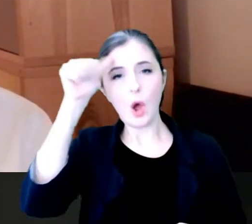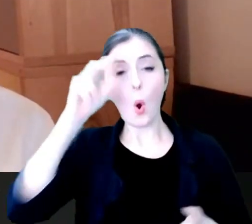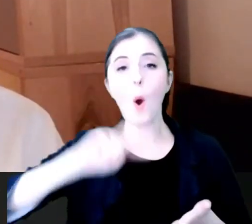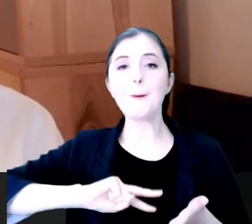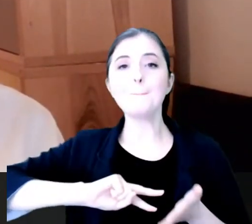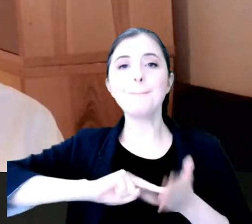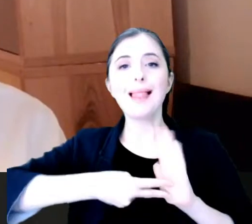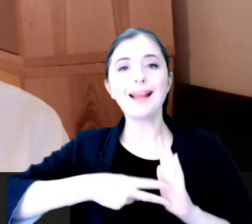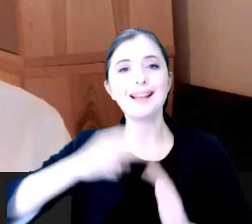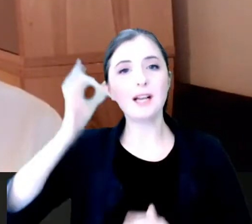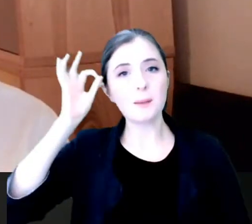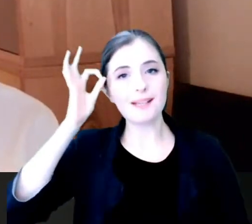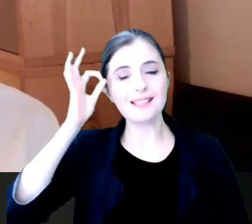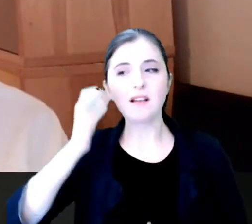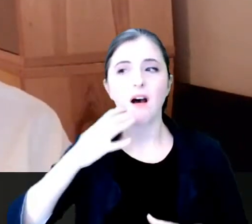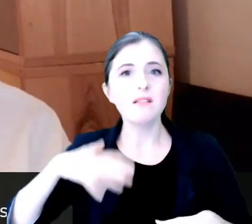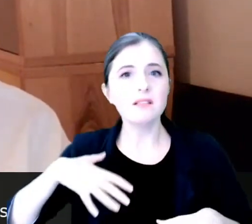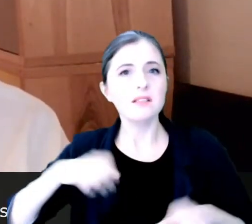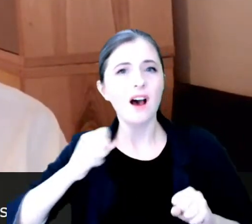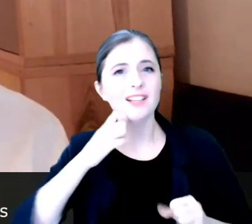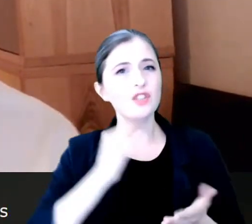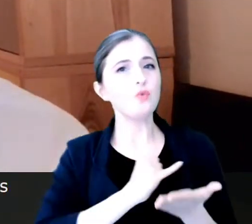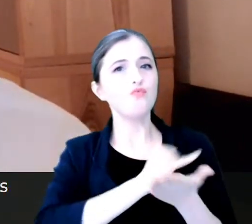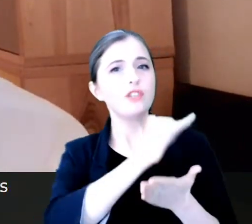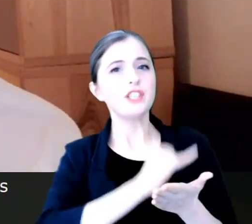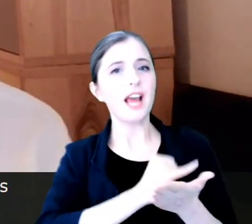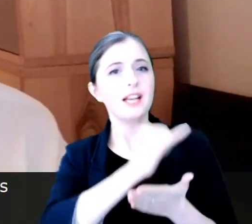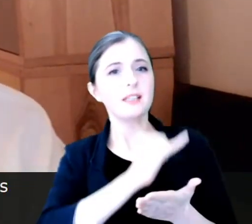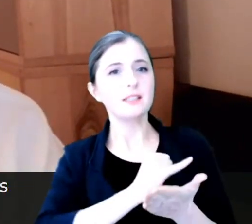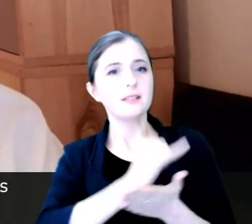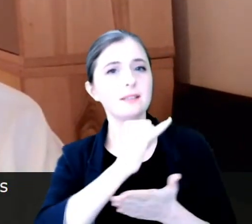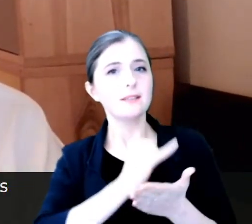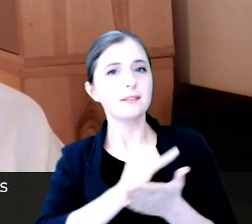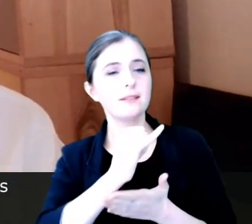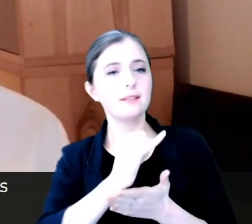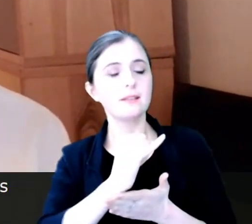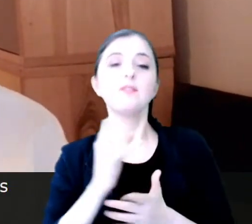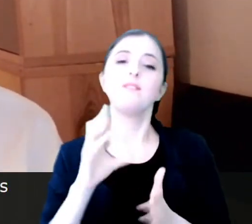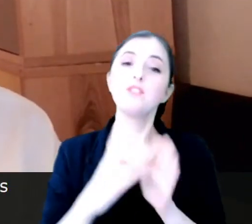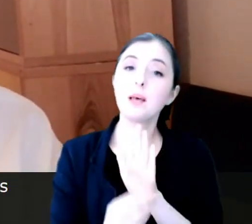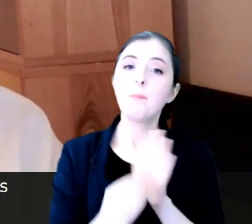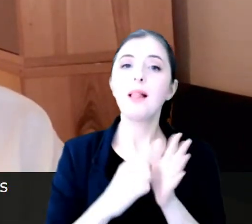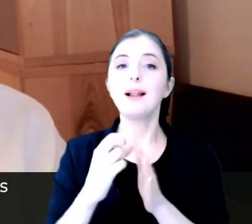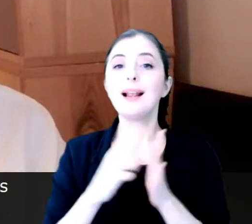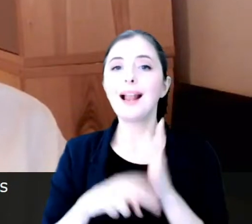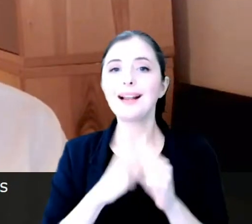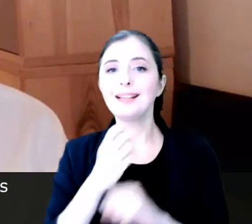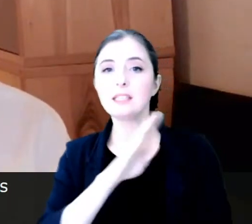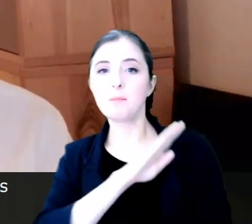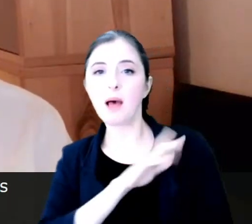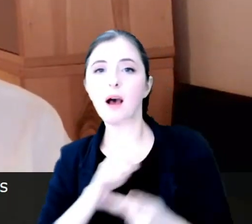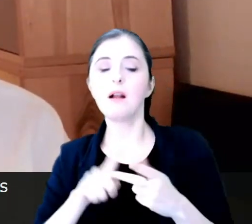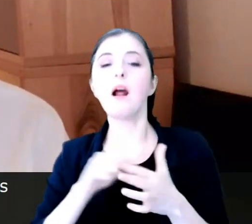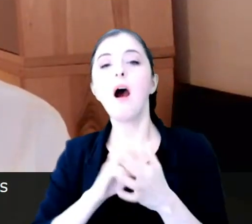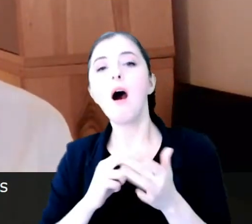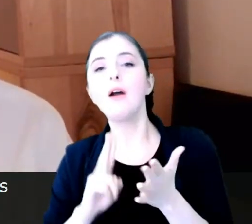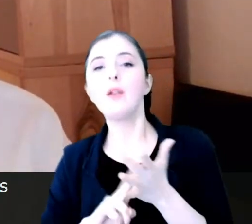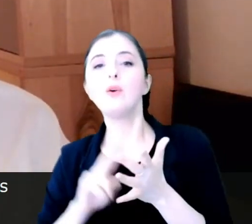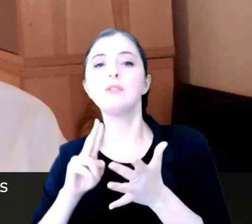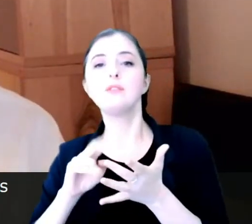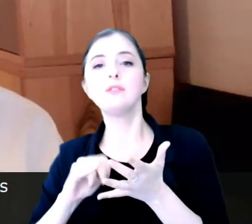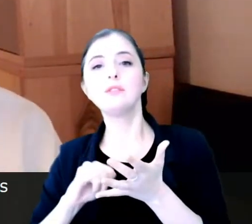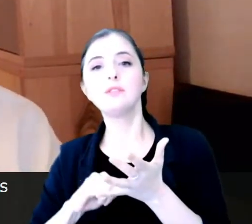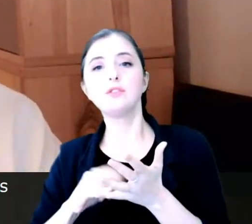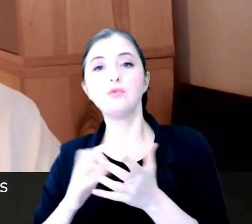are starting to reject these plans at Cannons Park, at Arnos Grove, and the people are